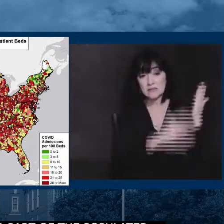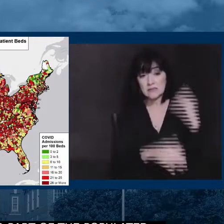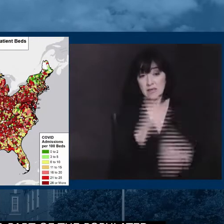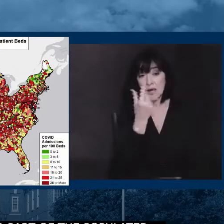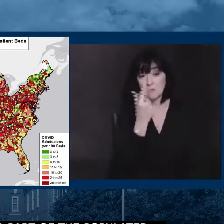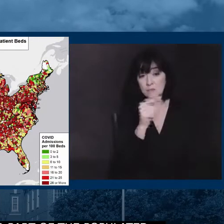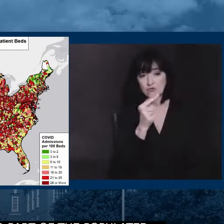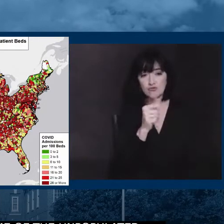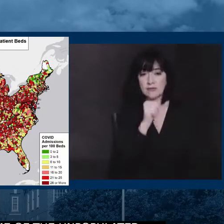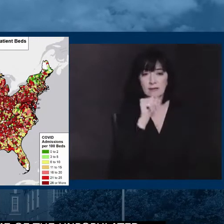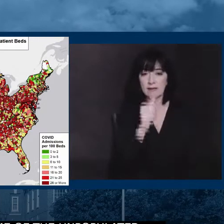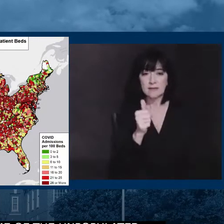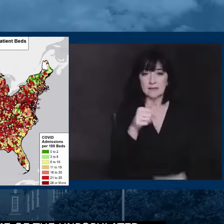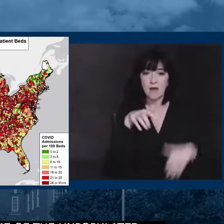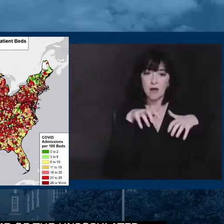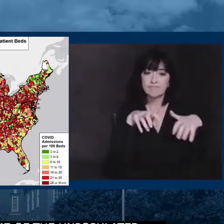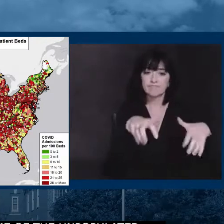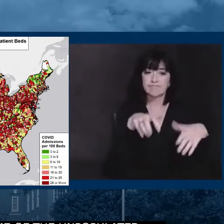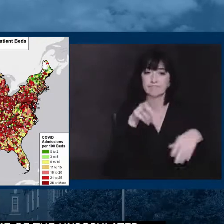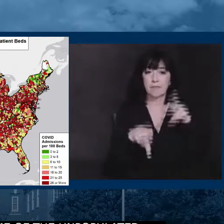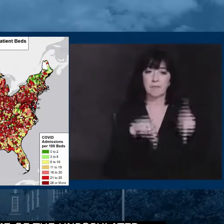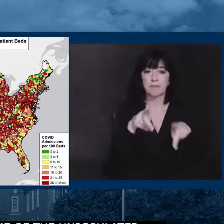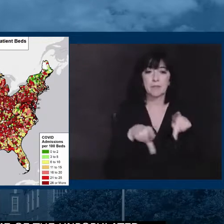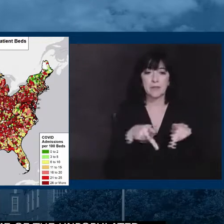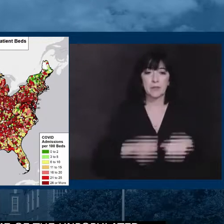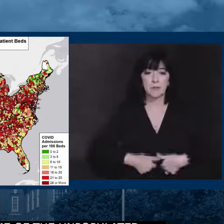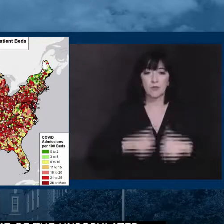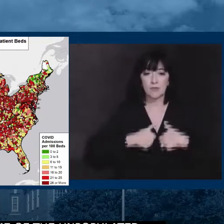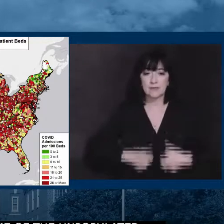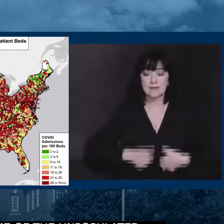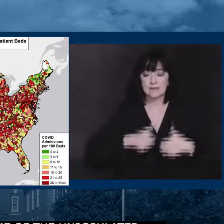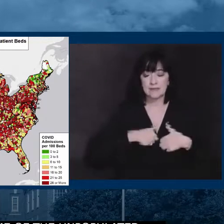but significant increase from September